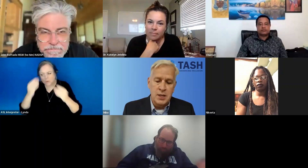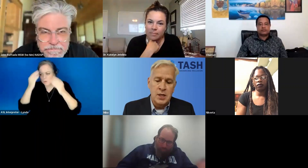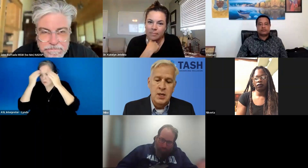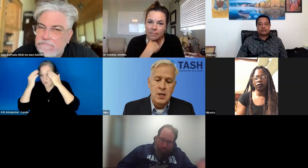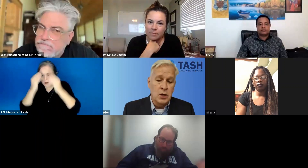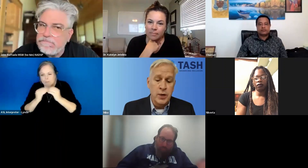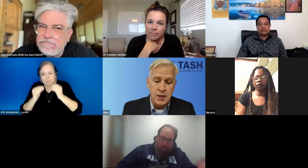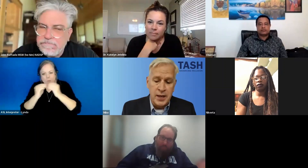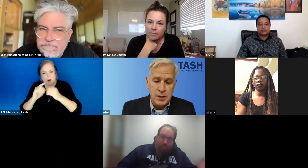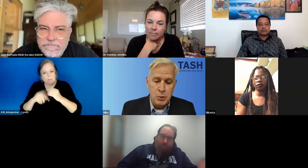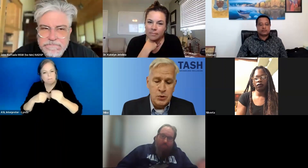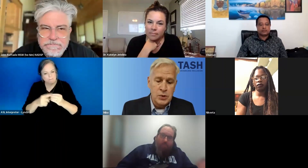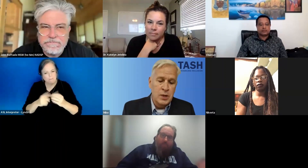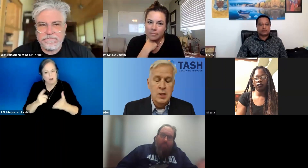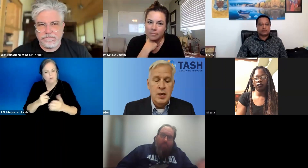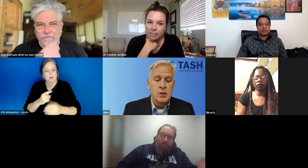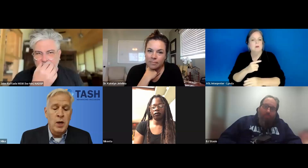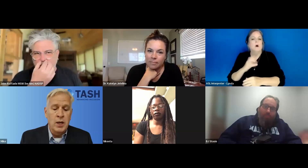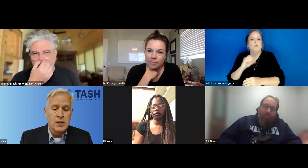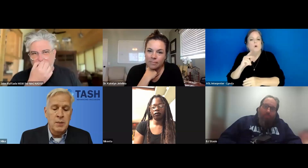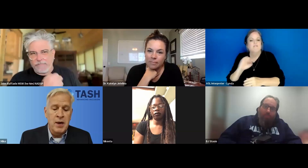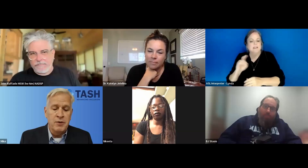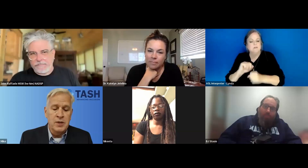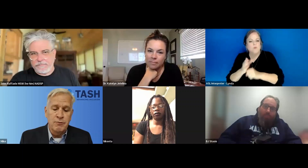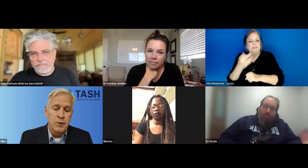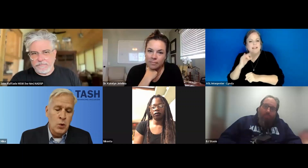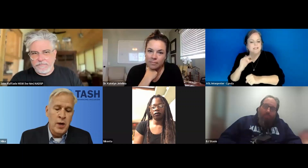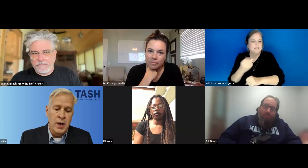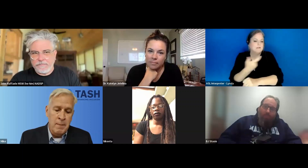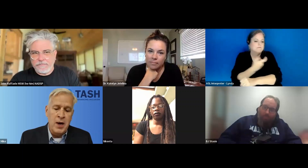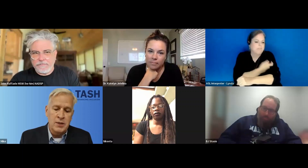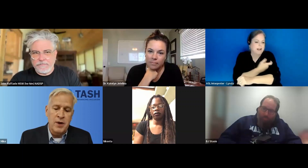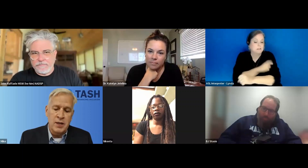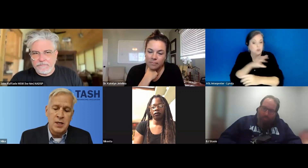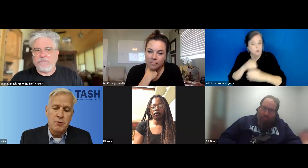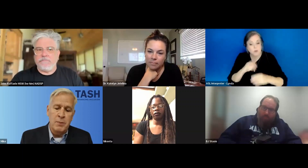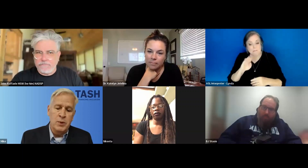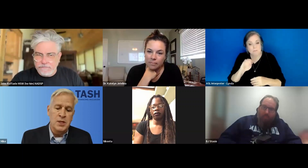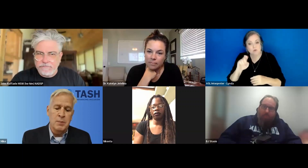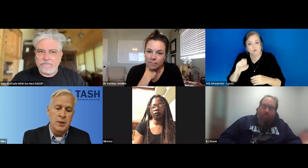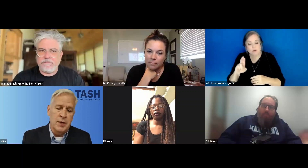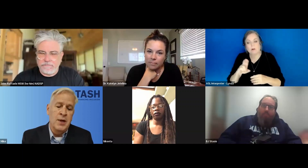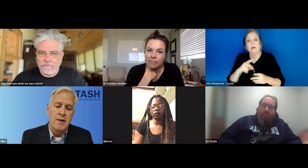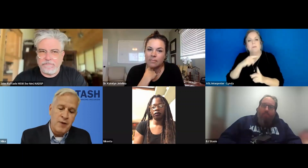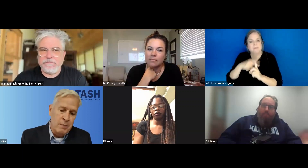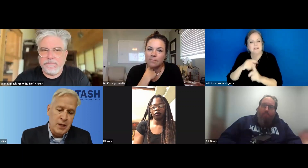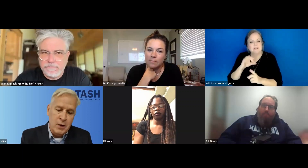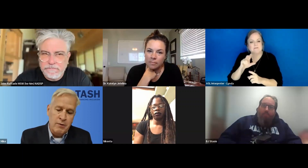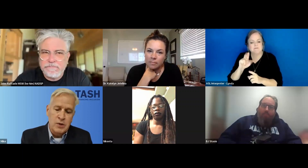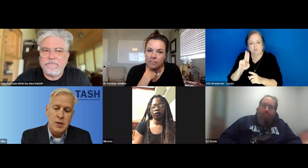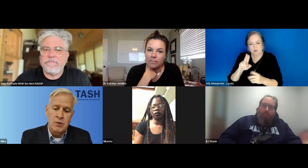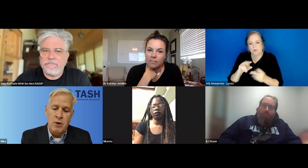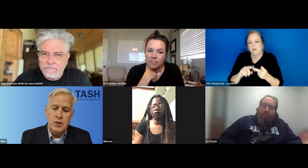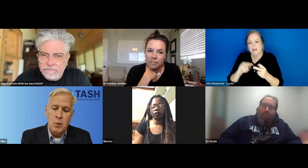COVID-19 vaccines, including the latest boosters, as well as the benefits of flu and Mpox vaccines for people with disabilities,